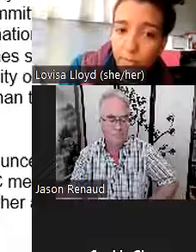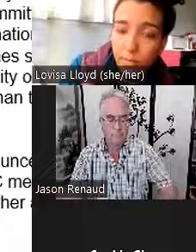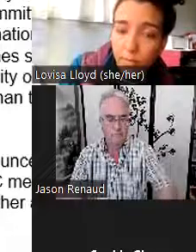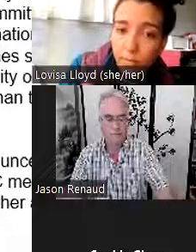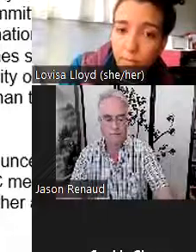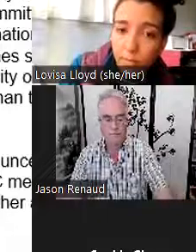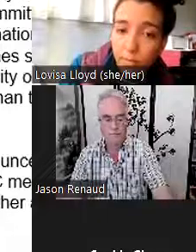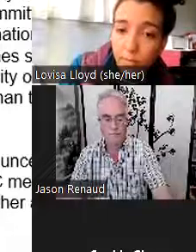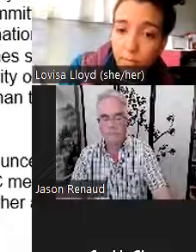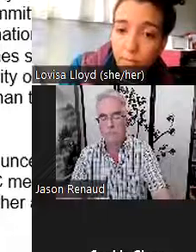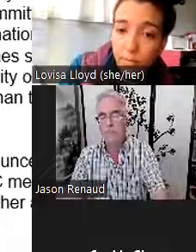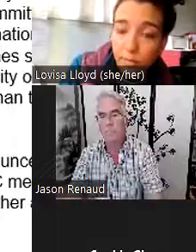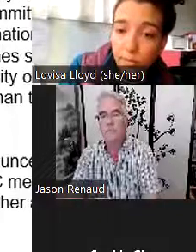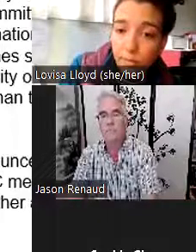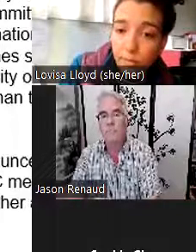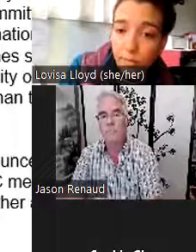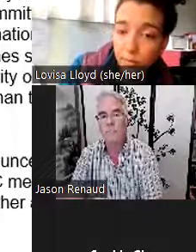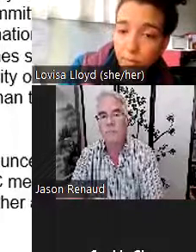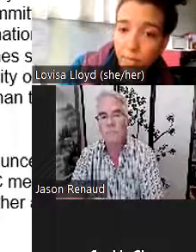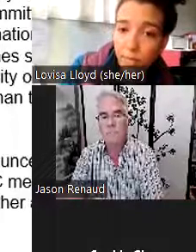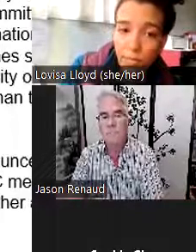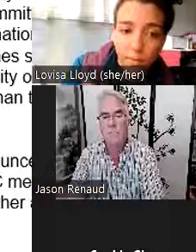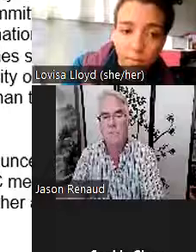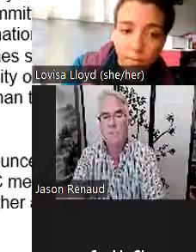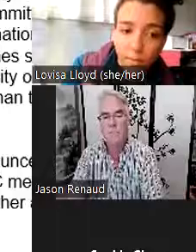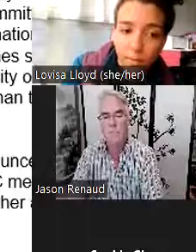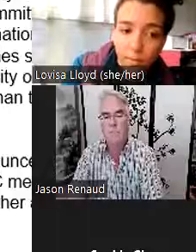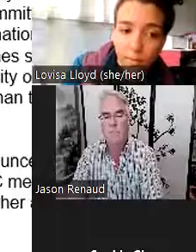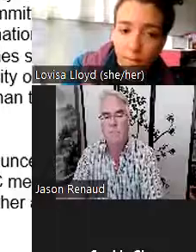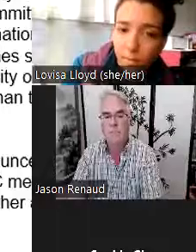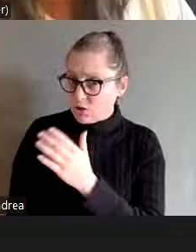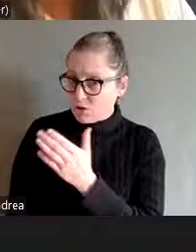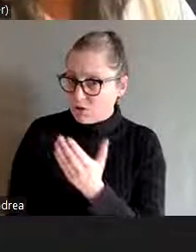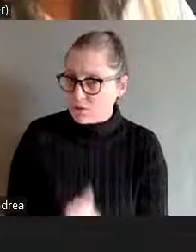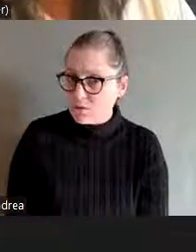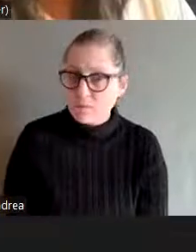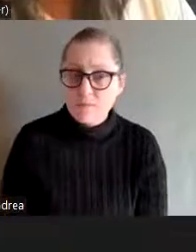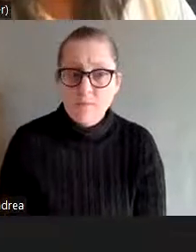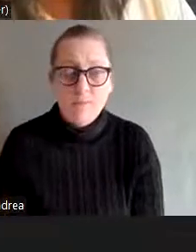Before I call on her, were there any comments from the commissioners?